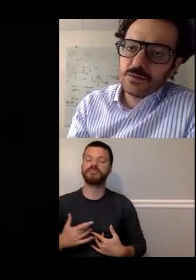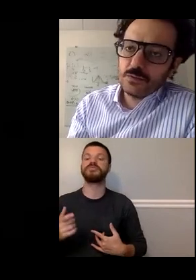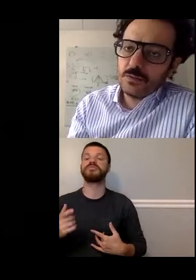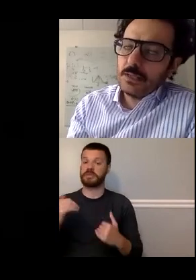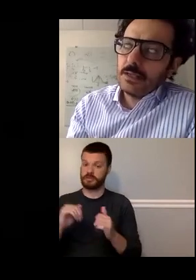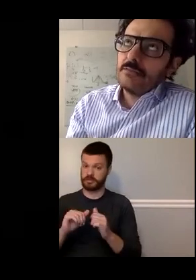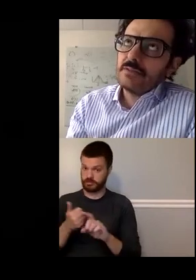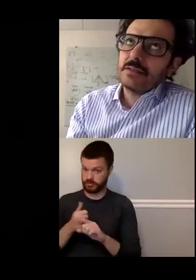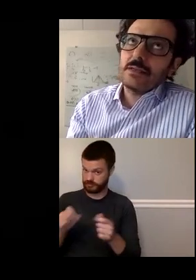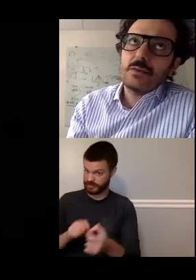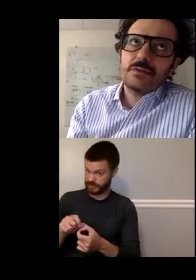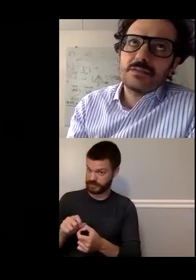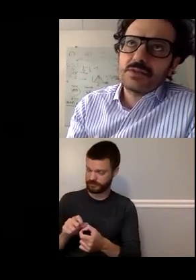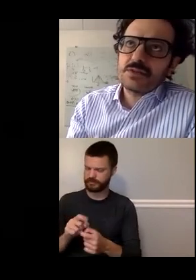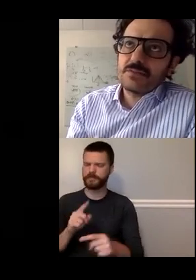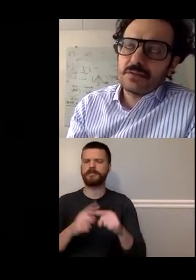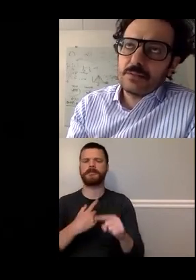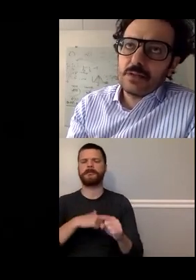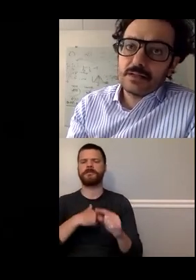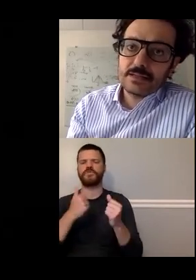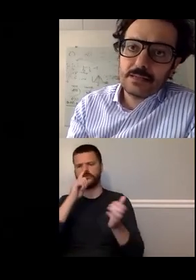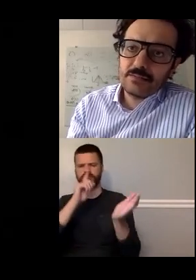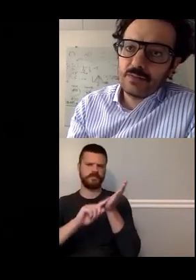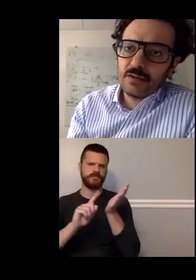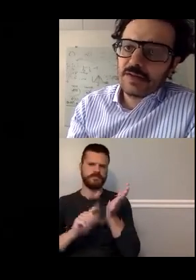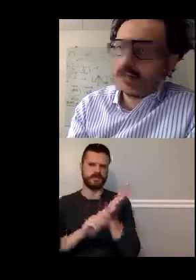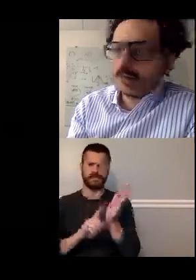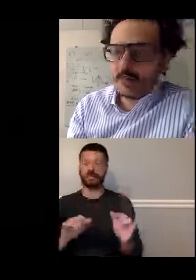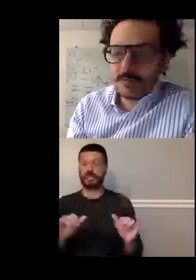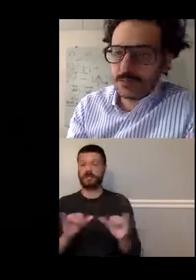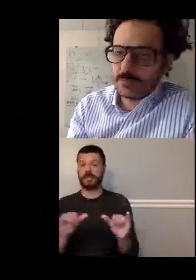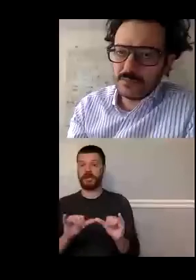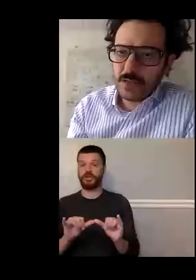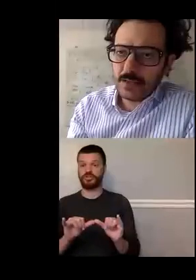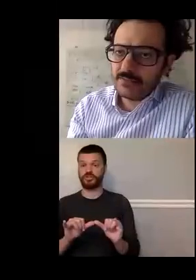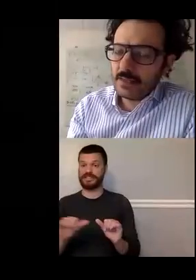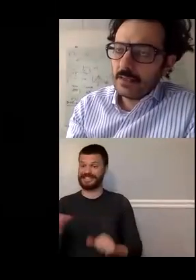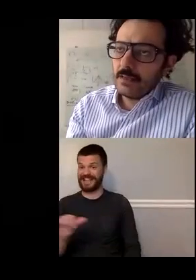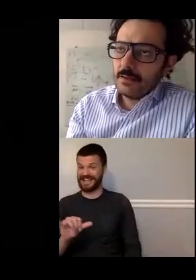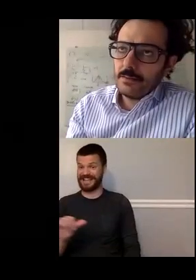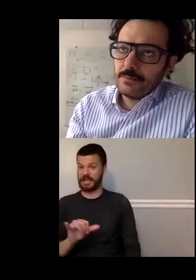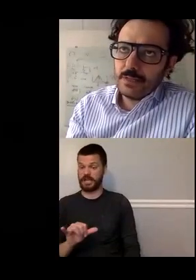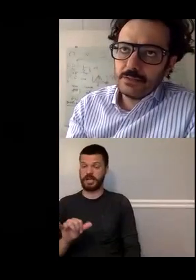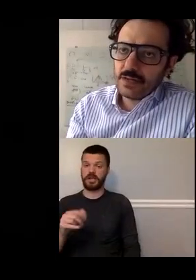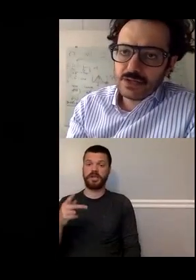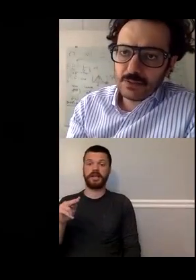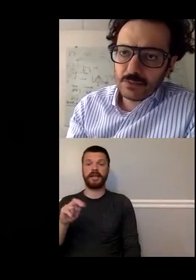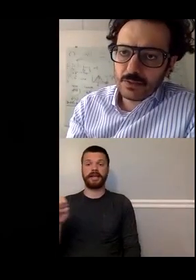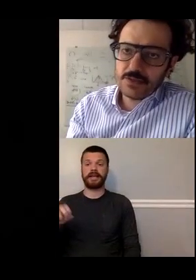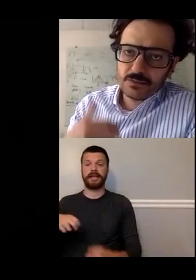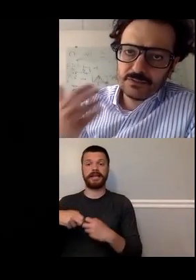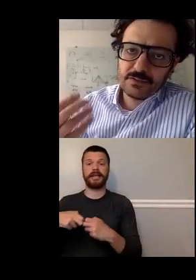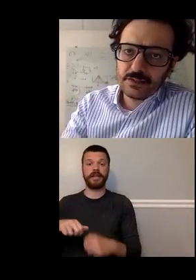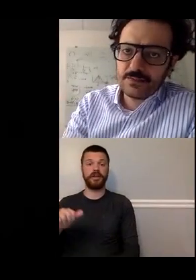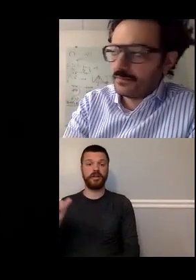to also investigate whether these measures, for example, are the same if you have knee arthritis or if you have trigeminal